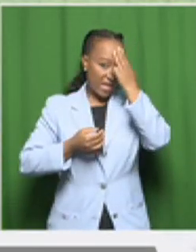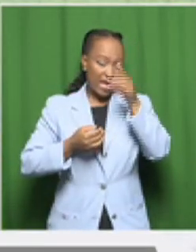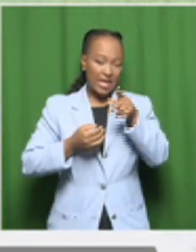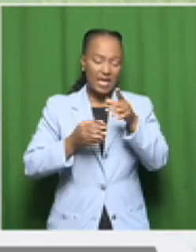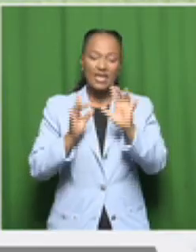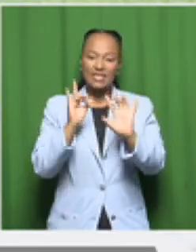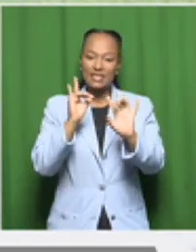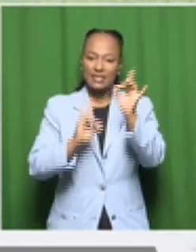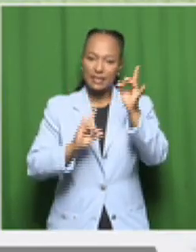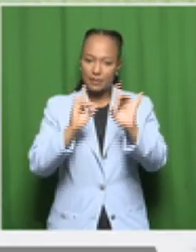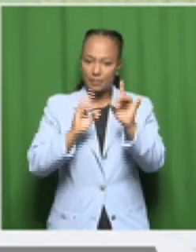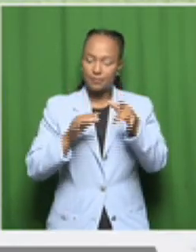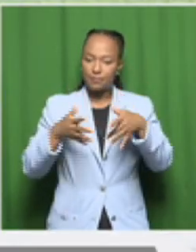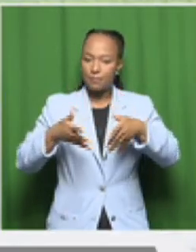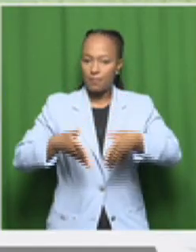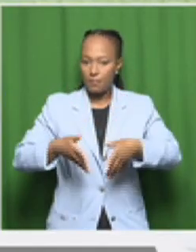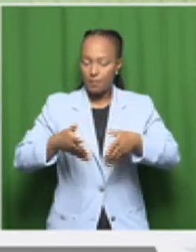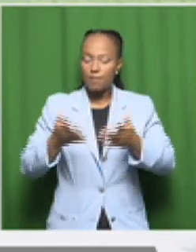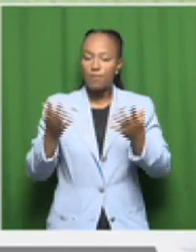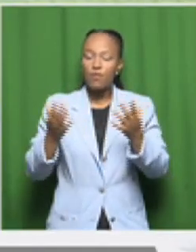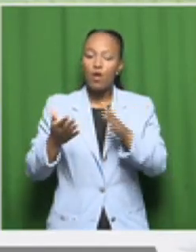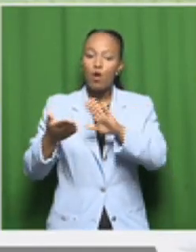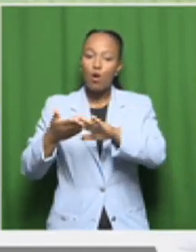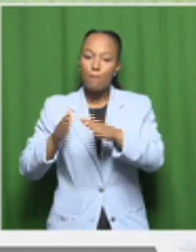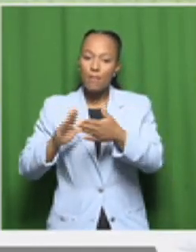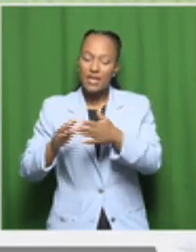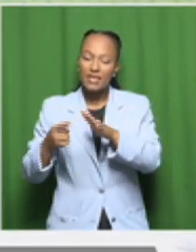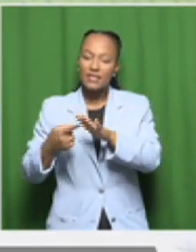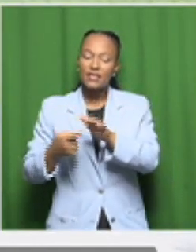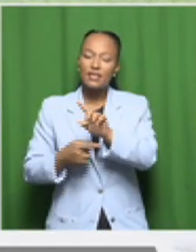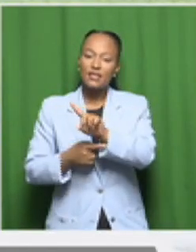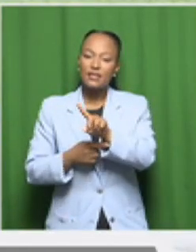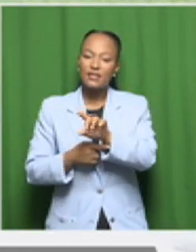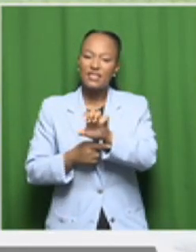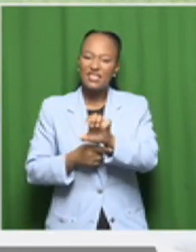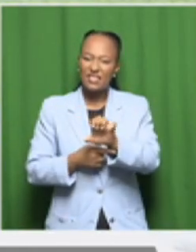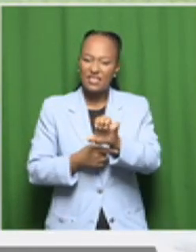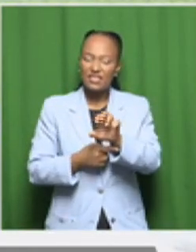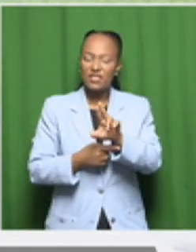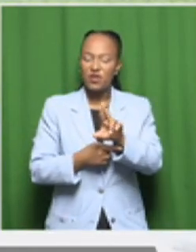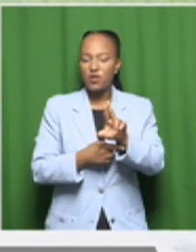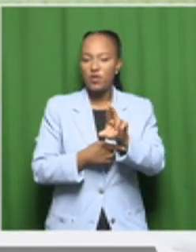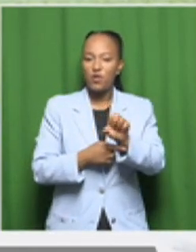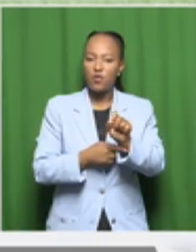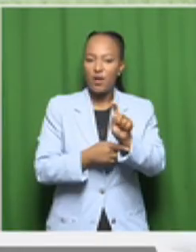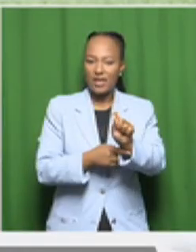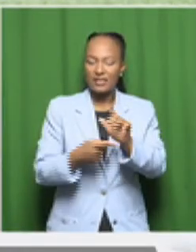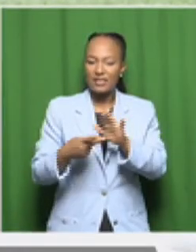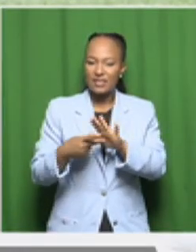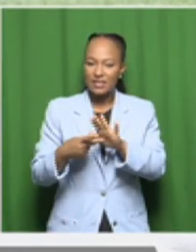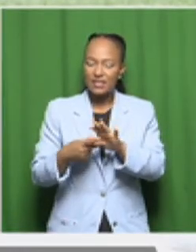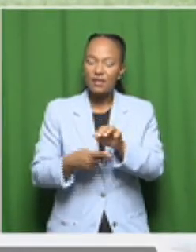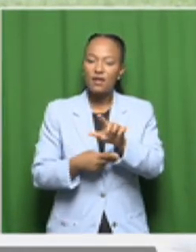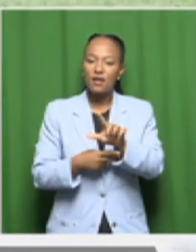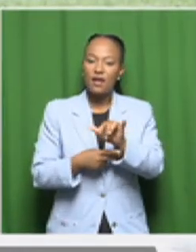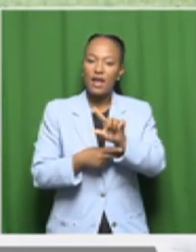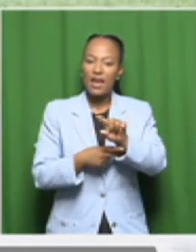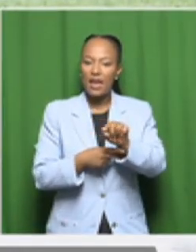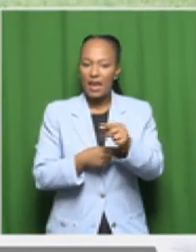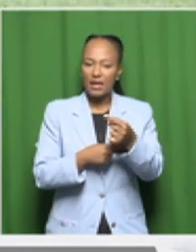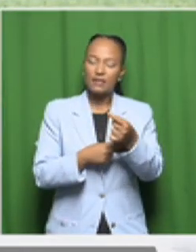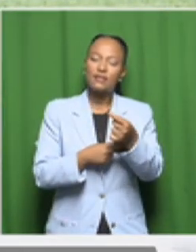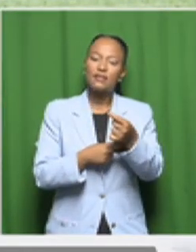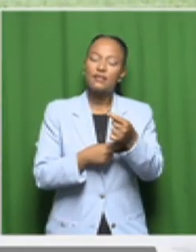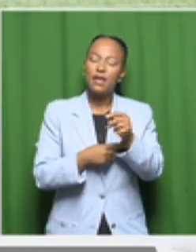sporadic protests. Communities in Lazarus, in Lechtimbe, complaining about lack of services. You know, water provision here remains quite a